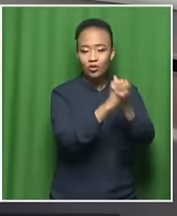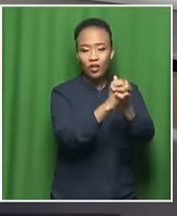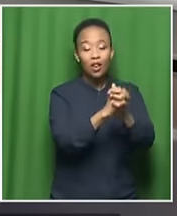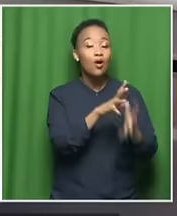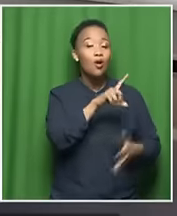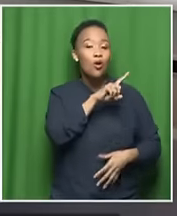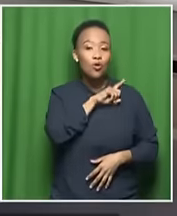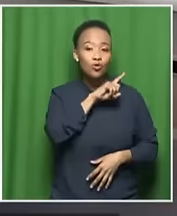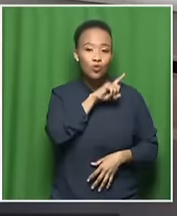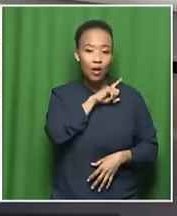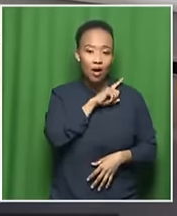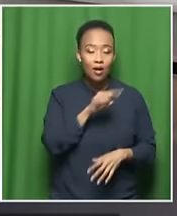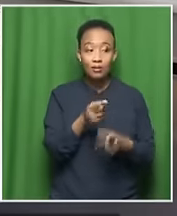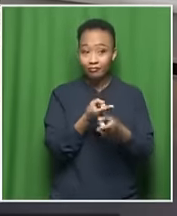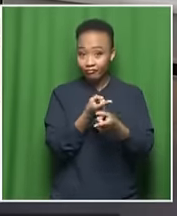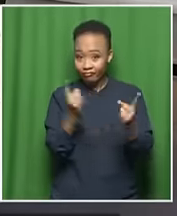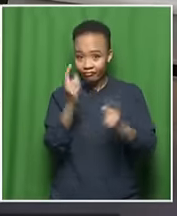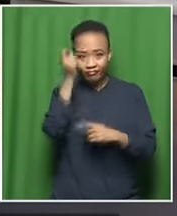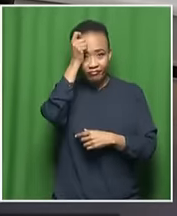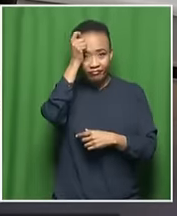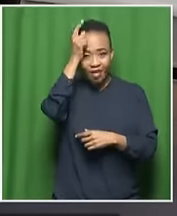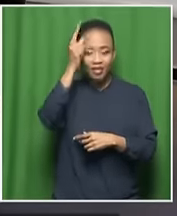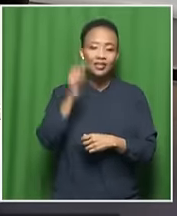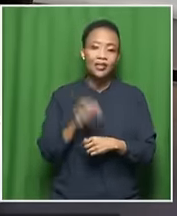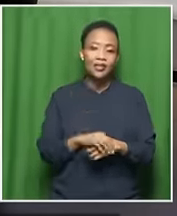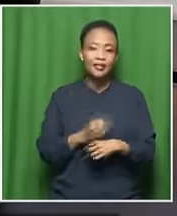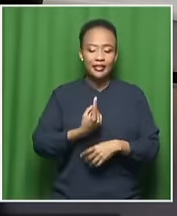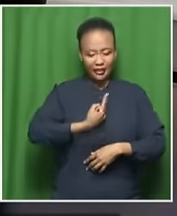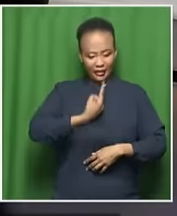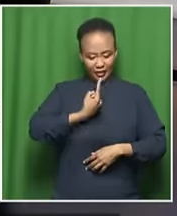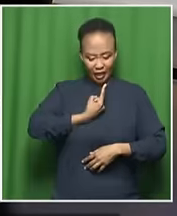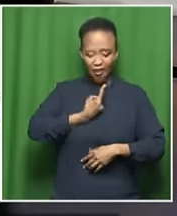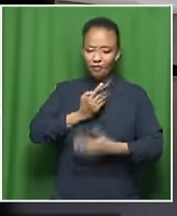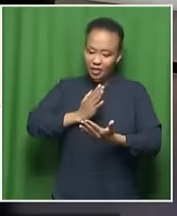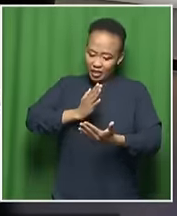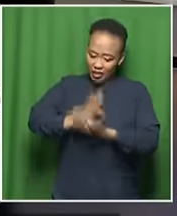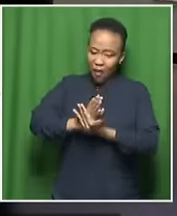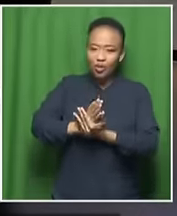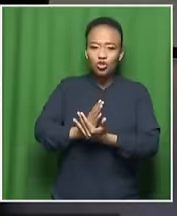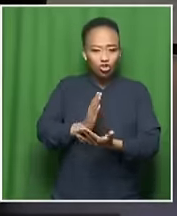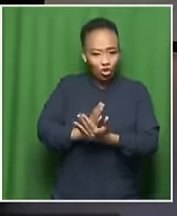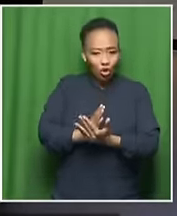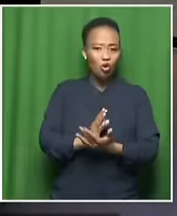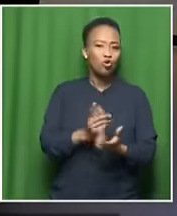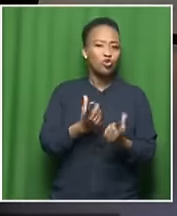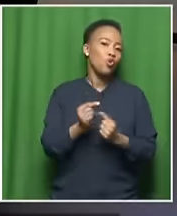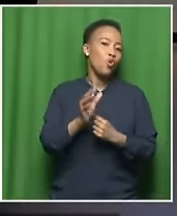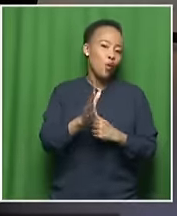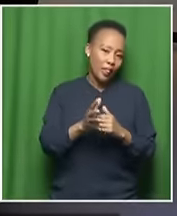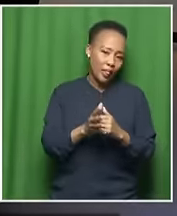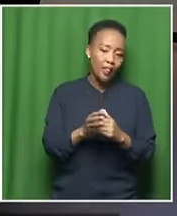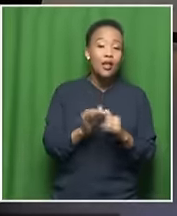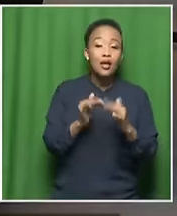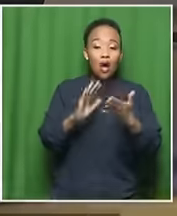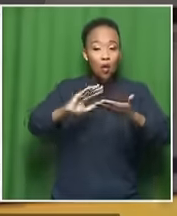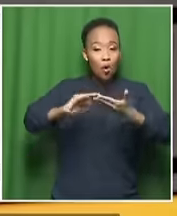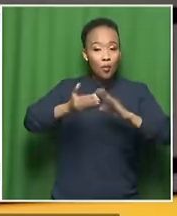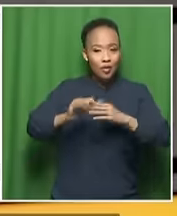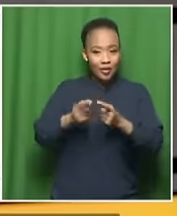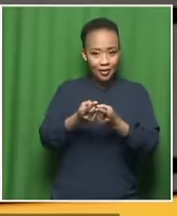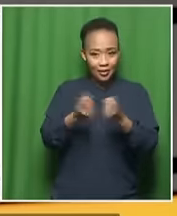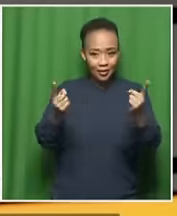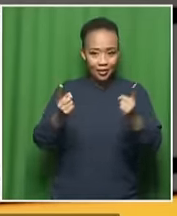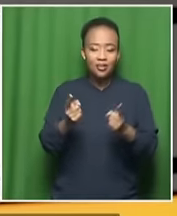understand that if we talk about self-determination, it also includes communities that can have